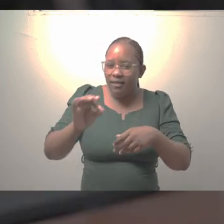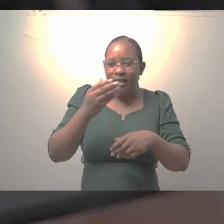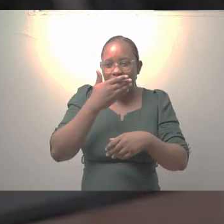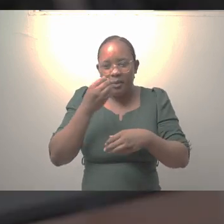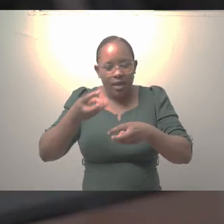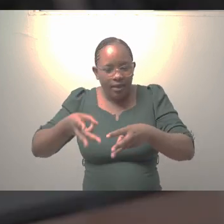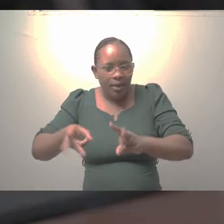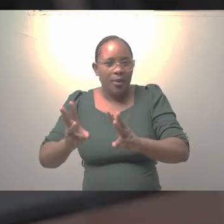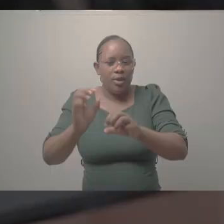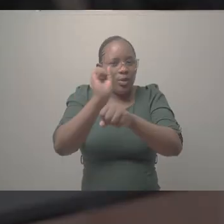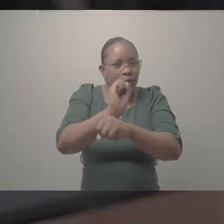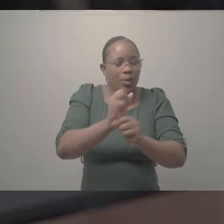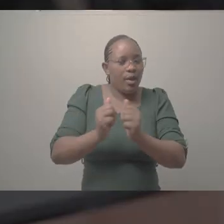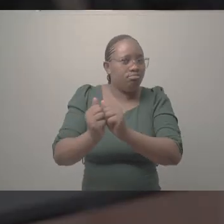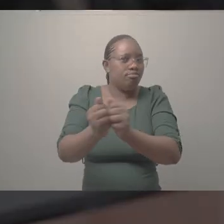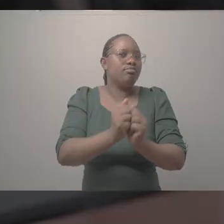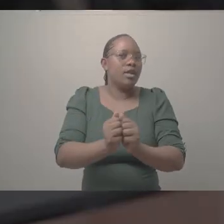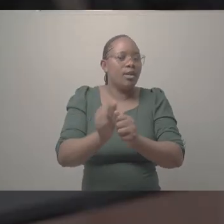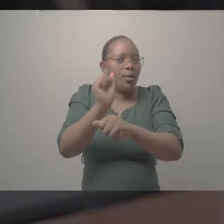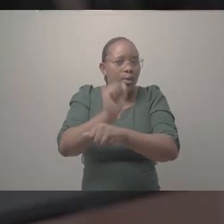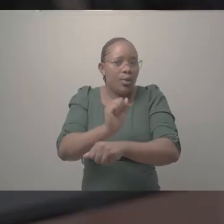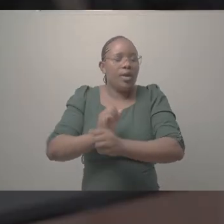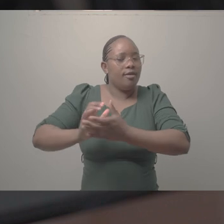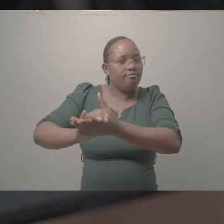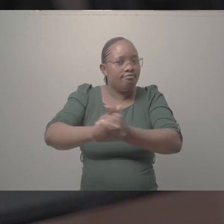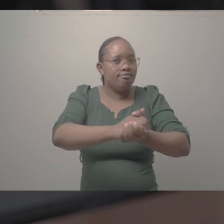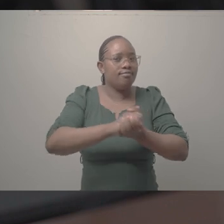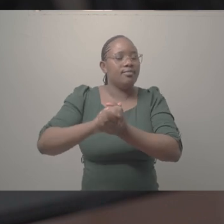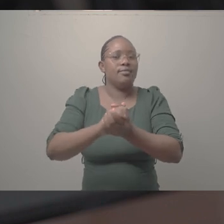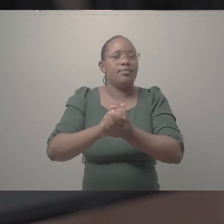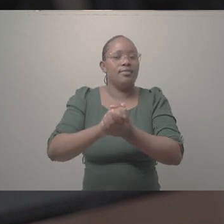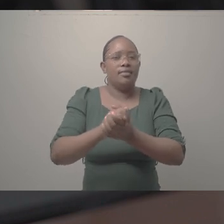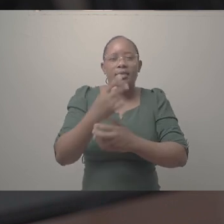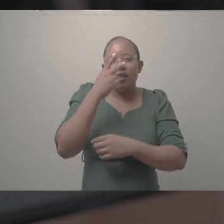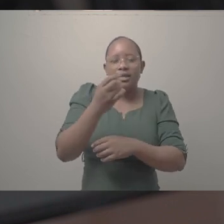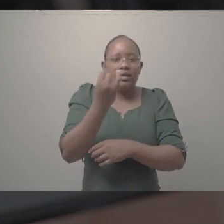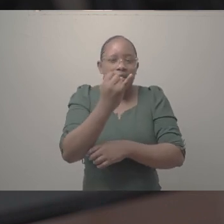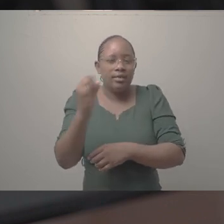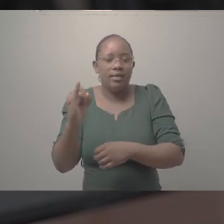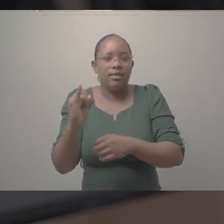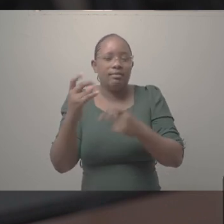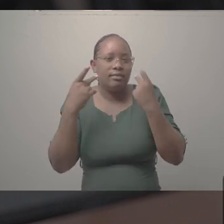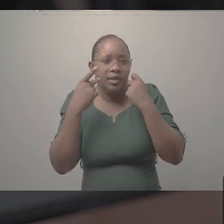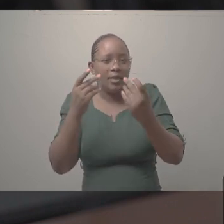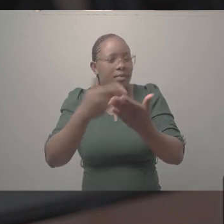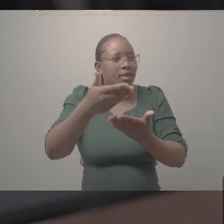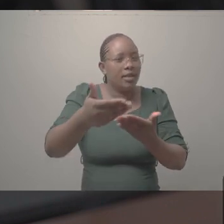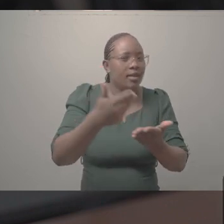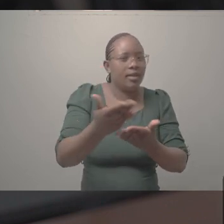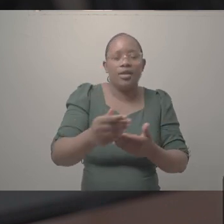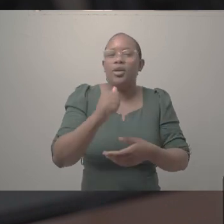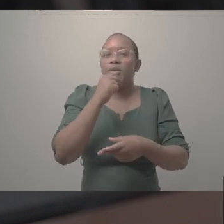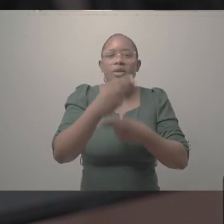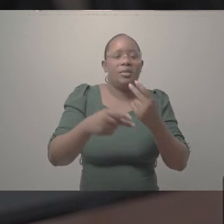better ways of enhanced collaboration, working together? When you look at issues of public procurement, obviously it's